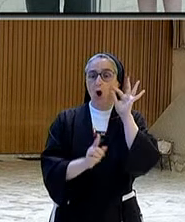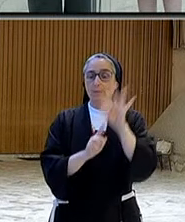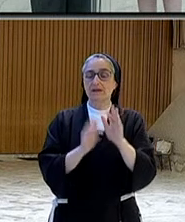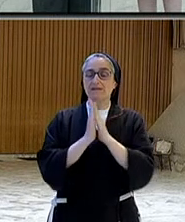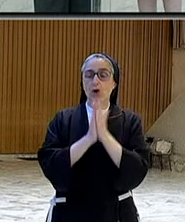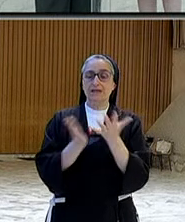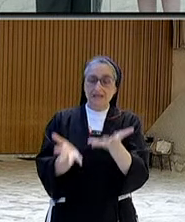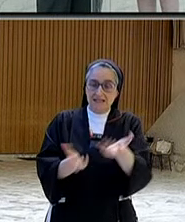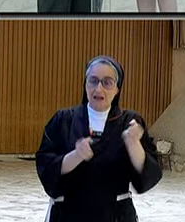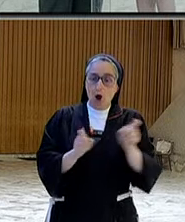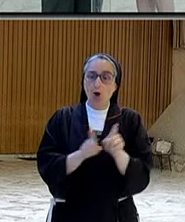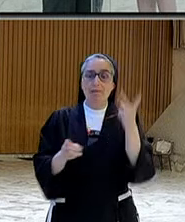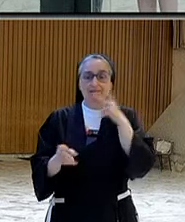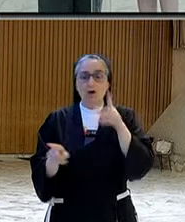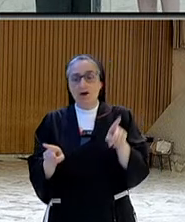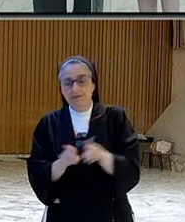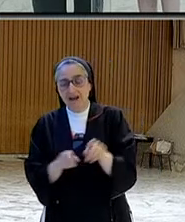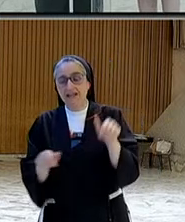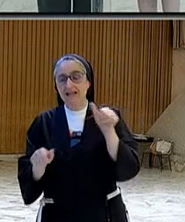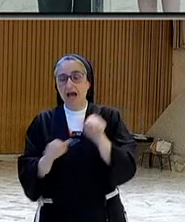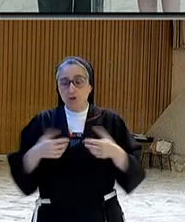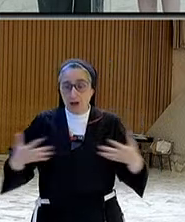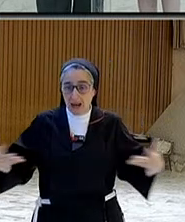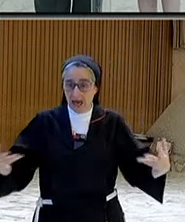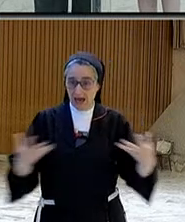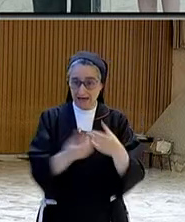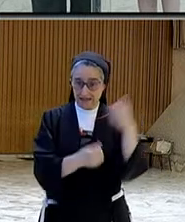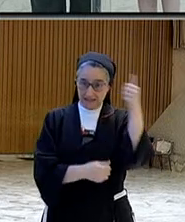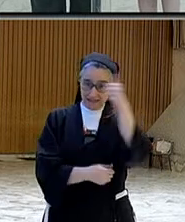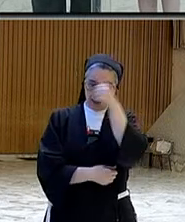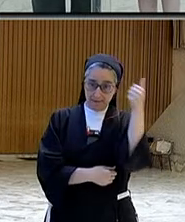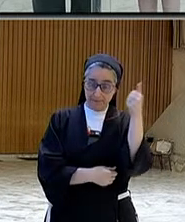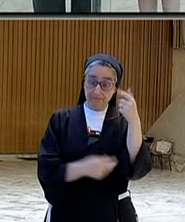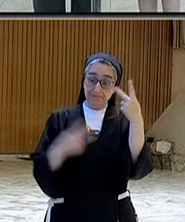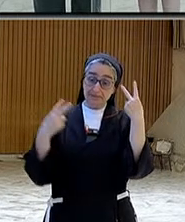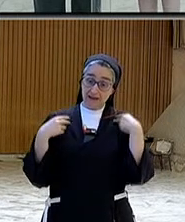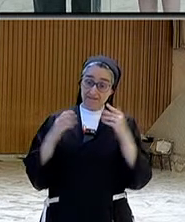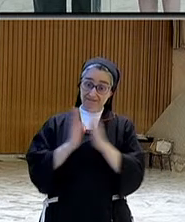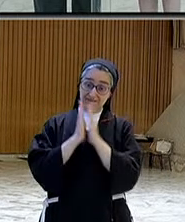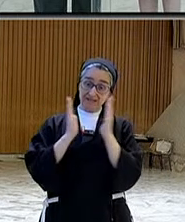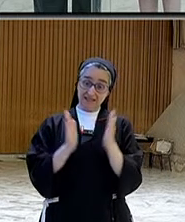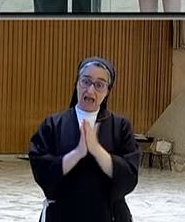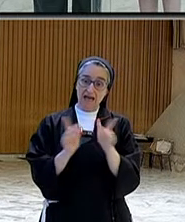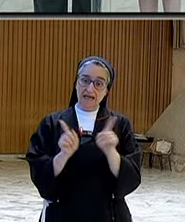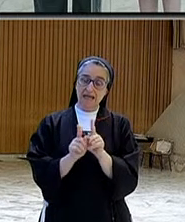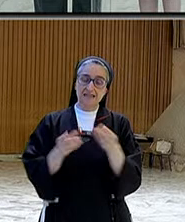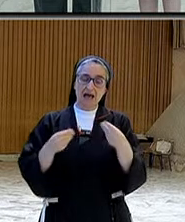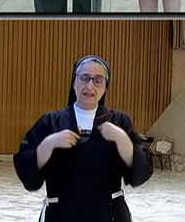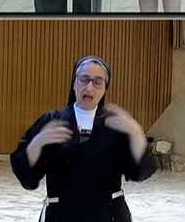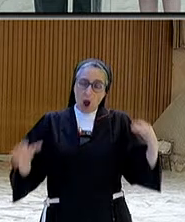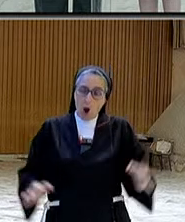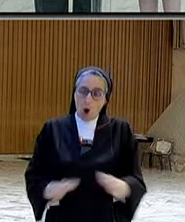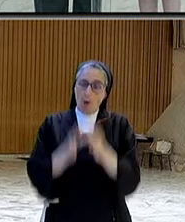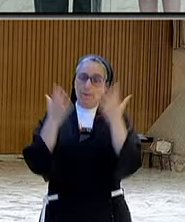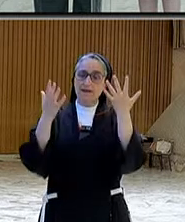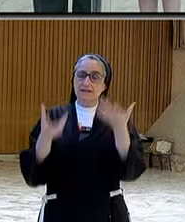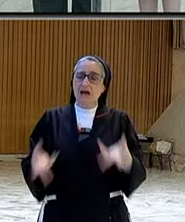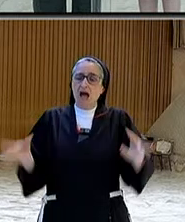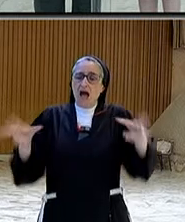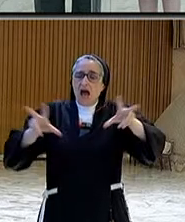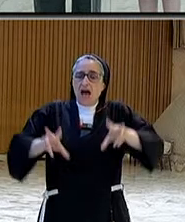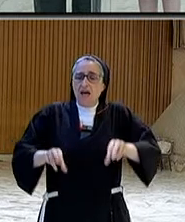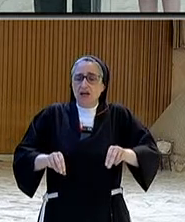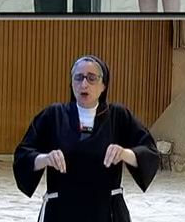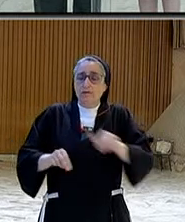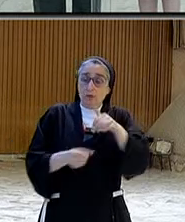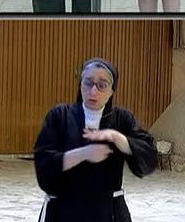in Christ. In the broader scope, the Liturgy of Domestic Church Life creates new opportunities for authentic renewal, not just of the family, but of the church. It